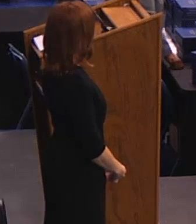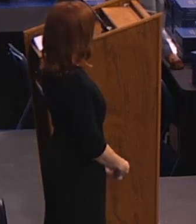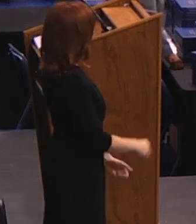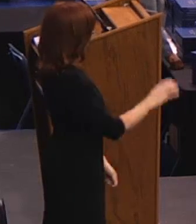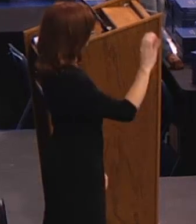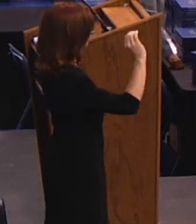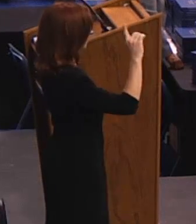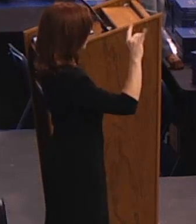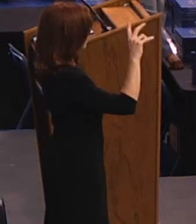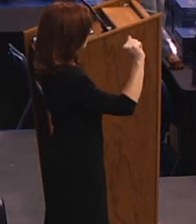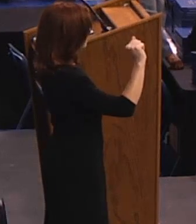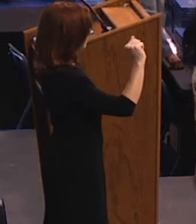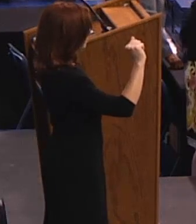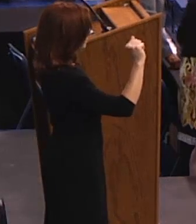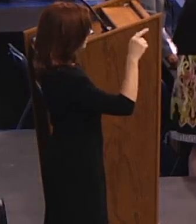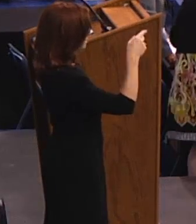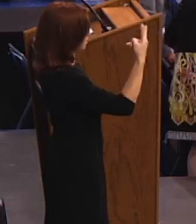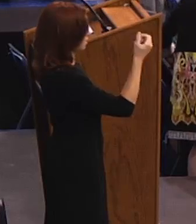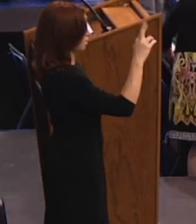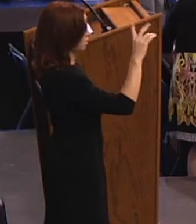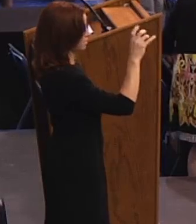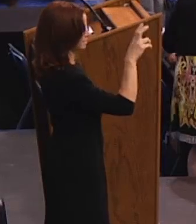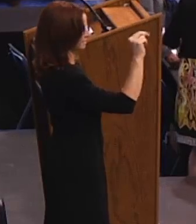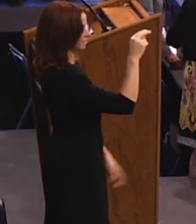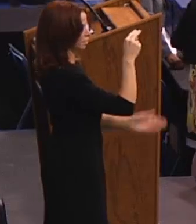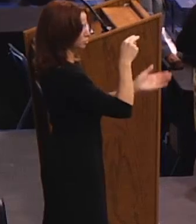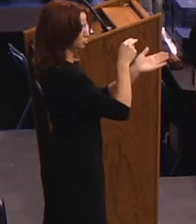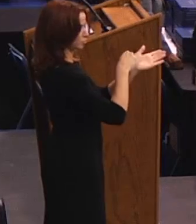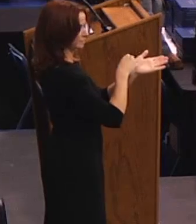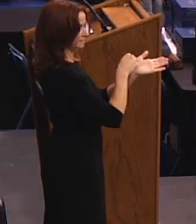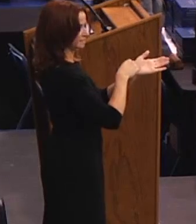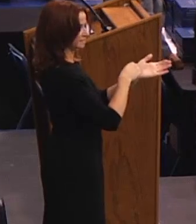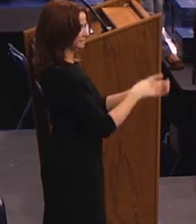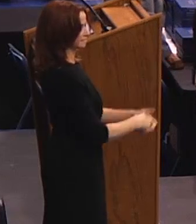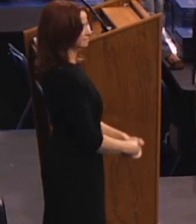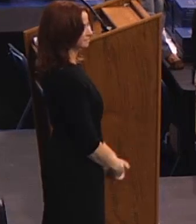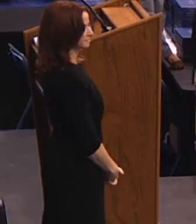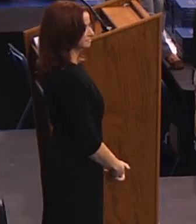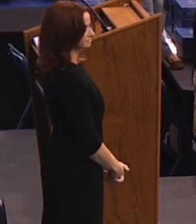Olivia Dumagat Hardin, nursing.